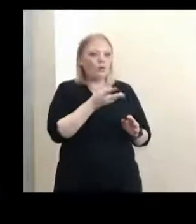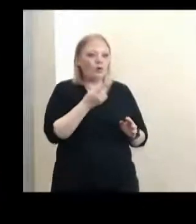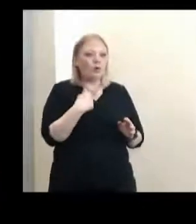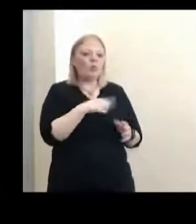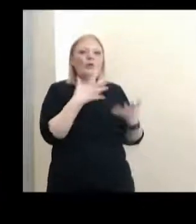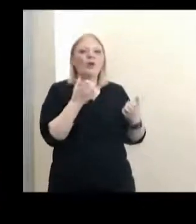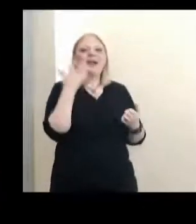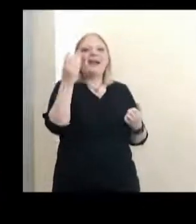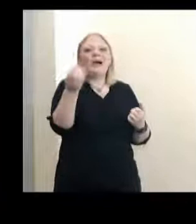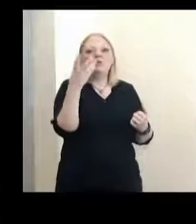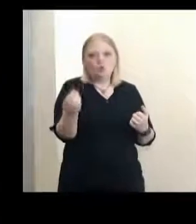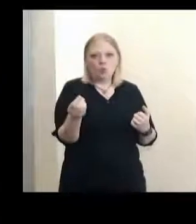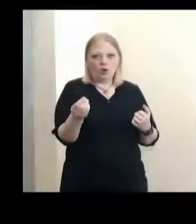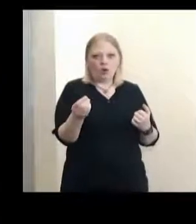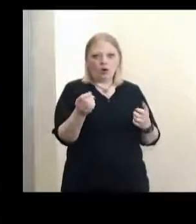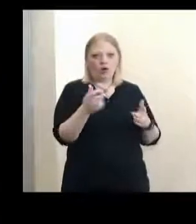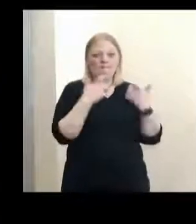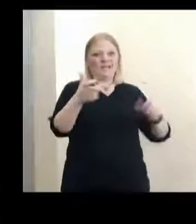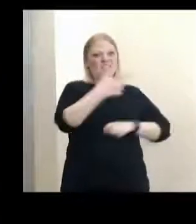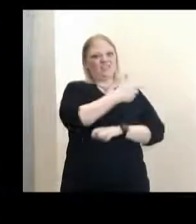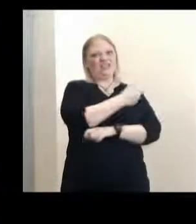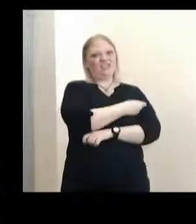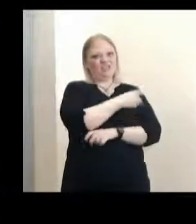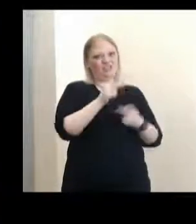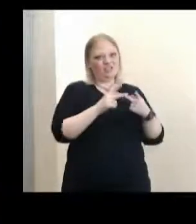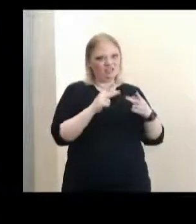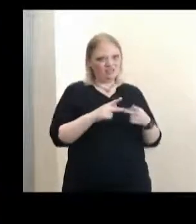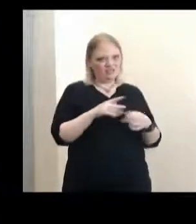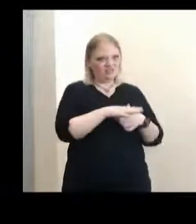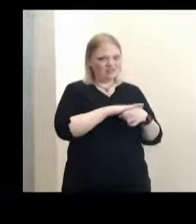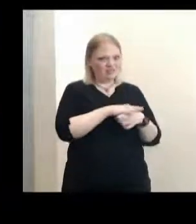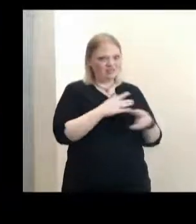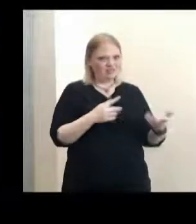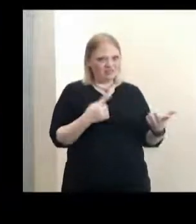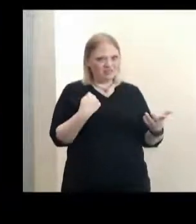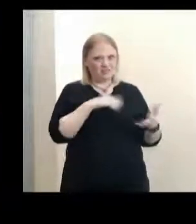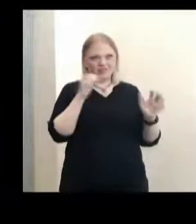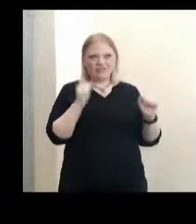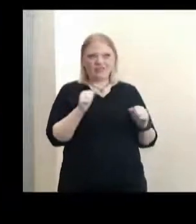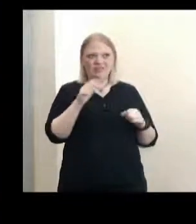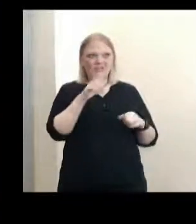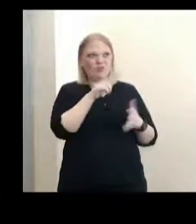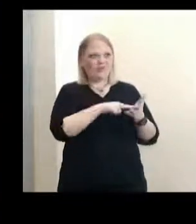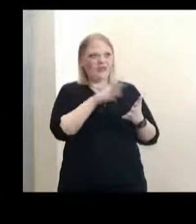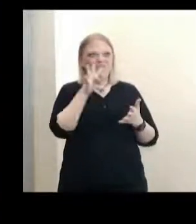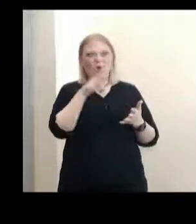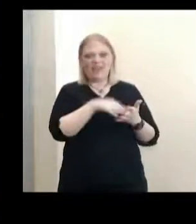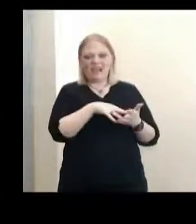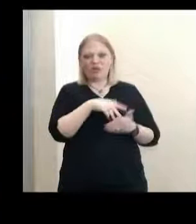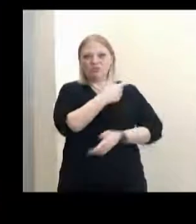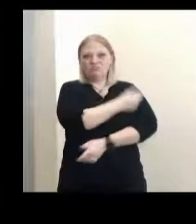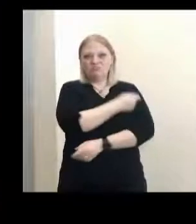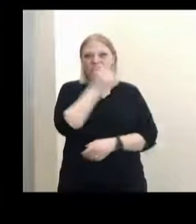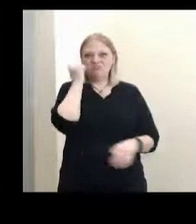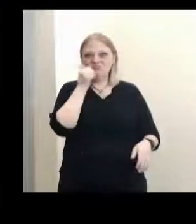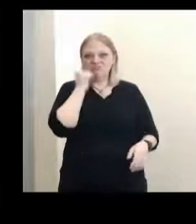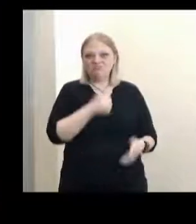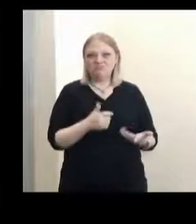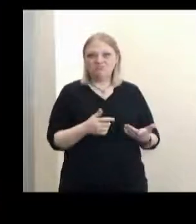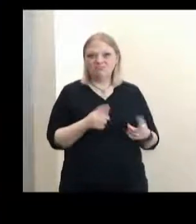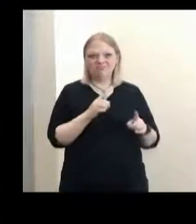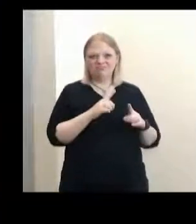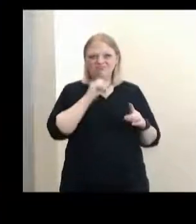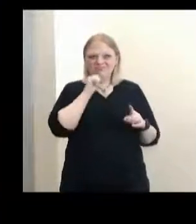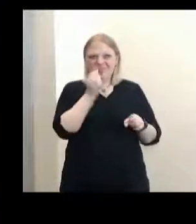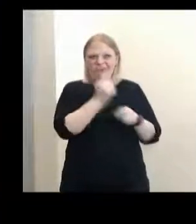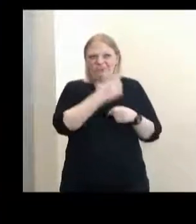mass vaccination sites where we could do 3,000 to 4,000 doses a day. But it doesn't make sense to